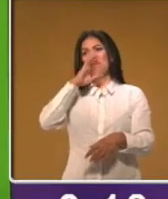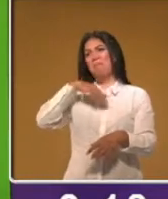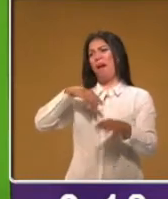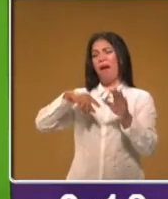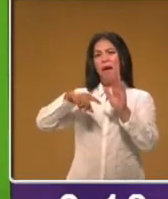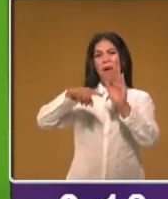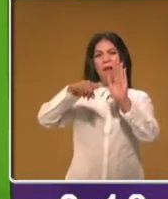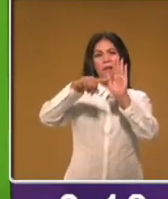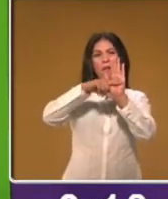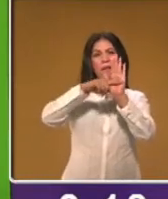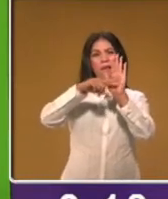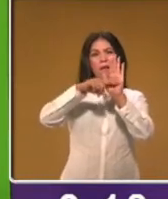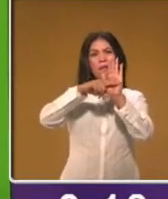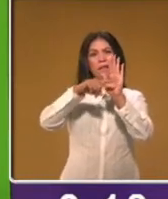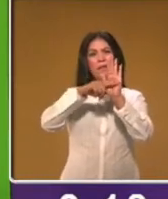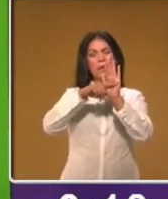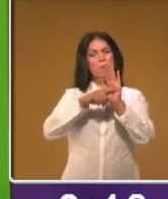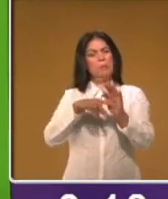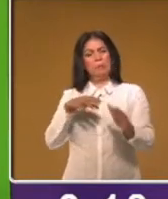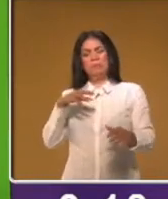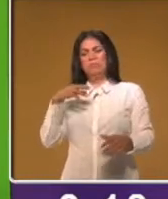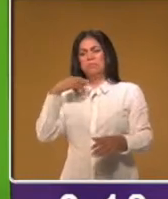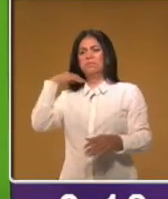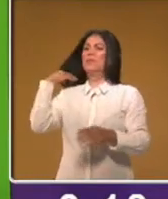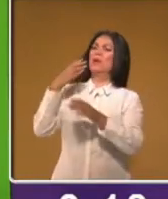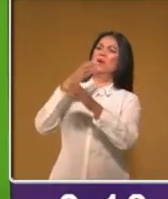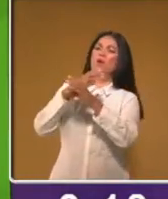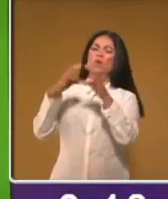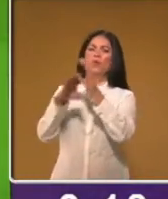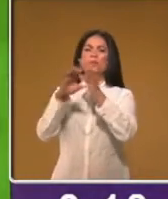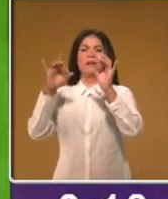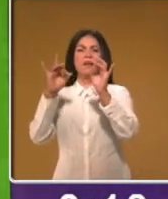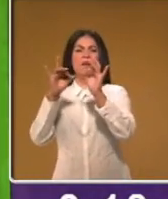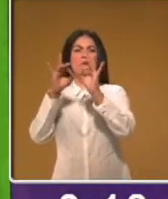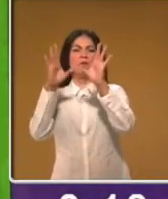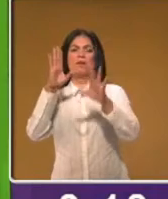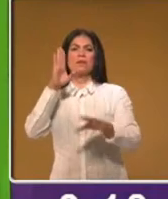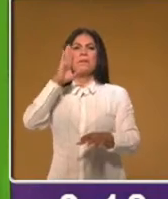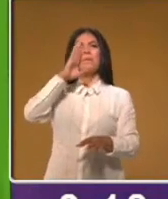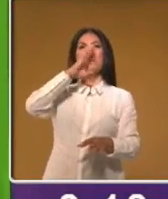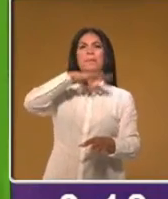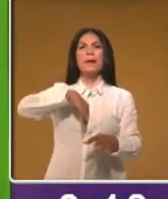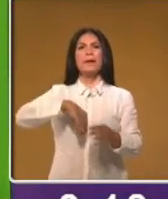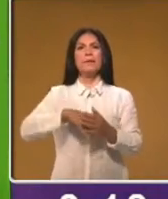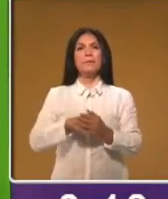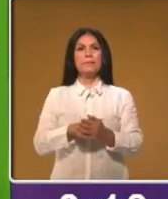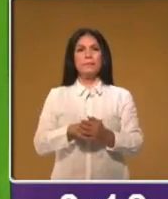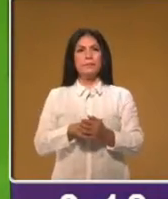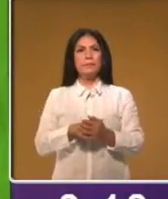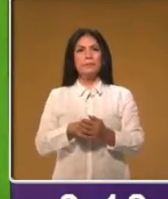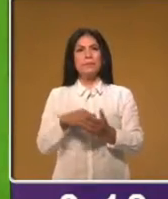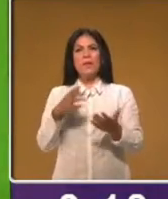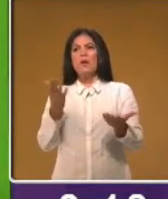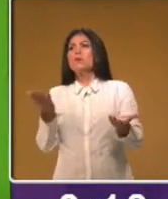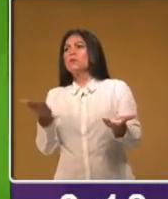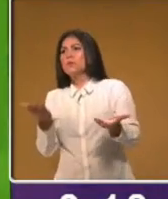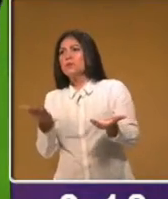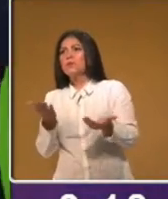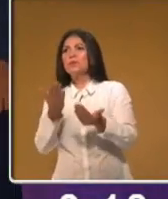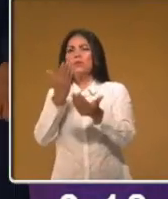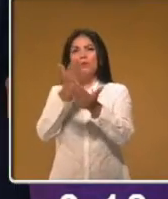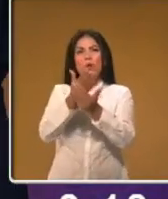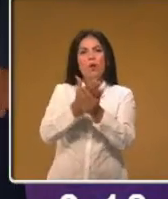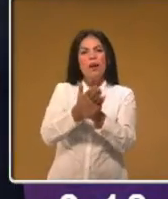experienced a negative moment when you are eating a hamburger, when you are ordering some tacos? Well,